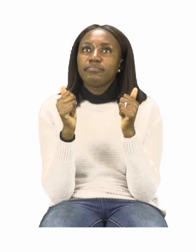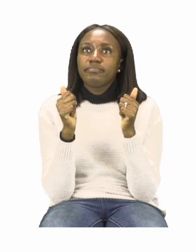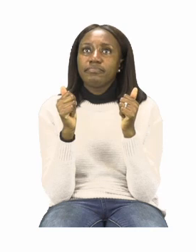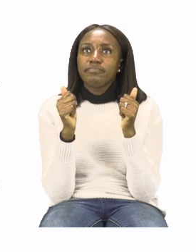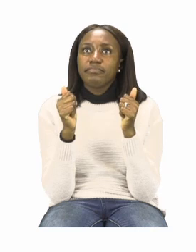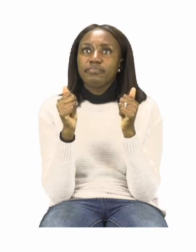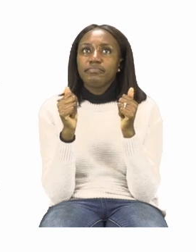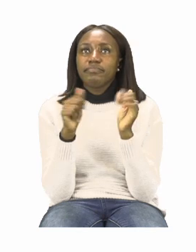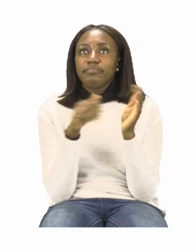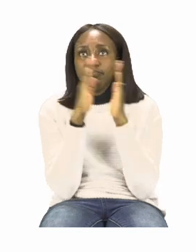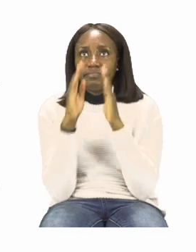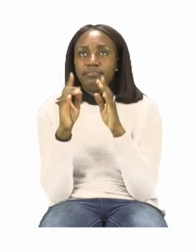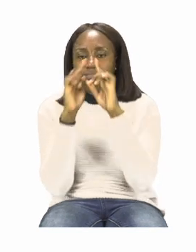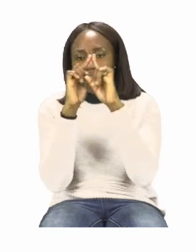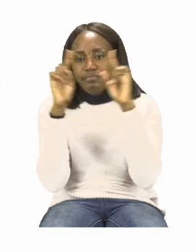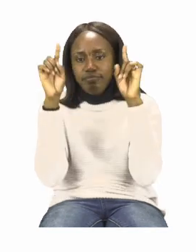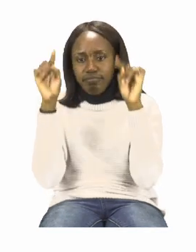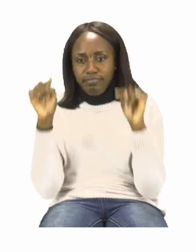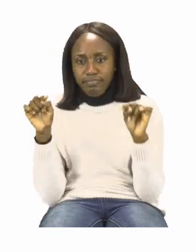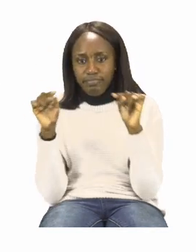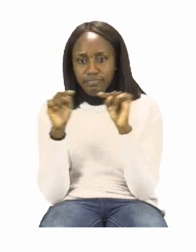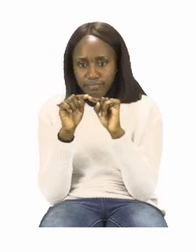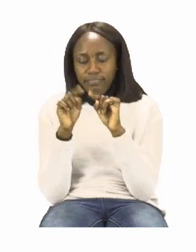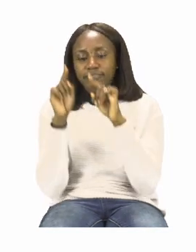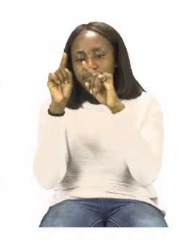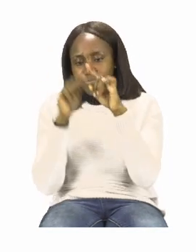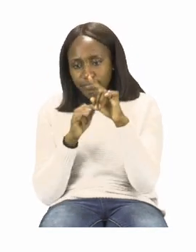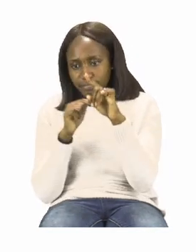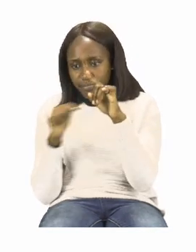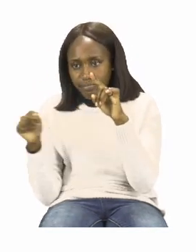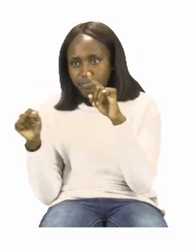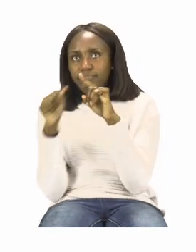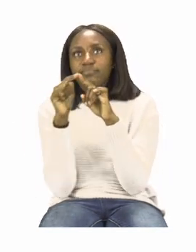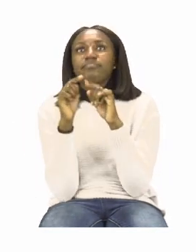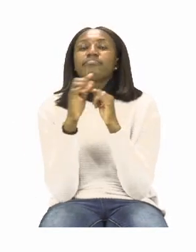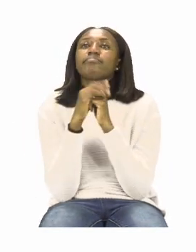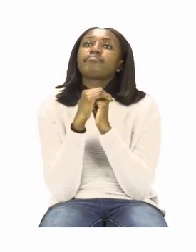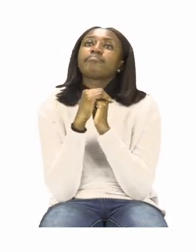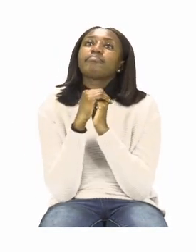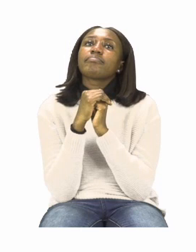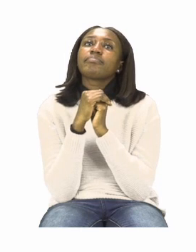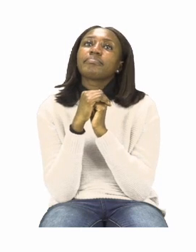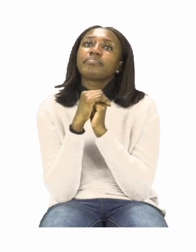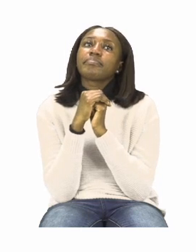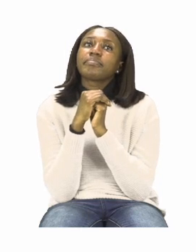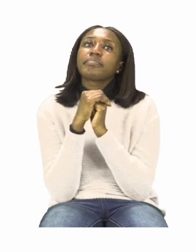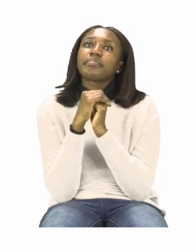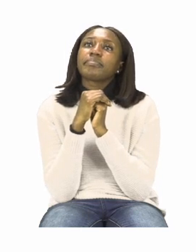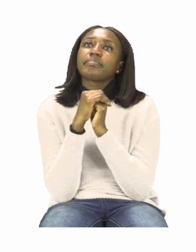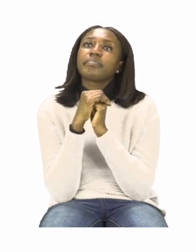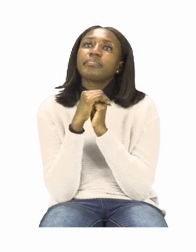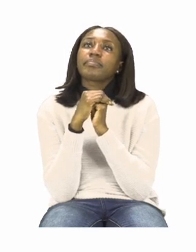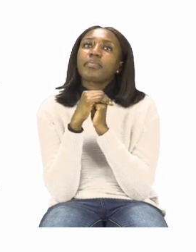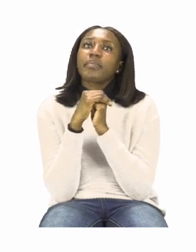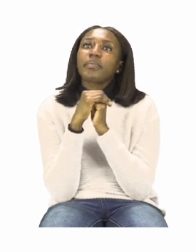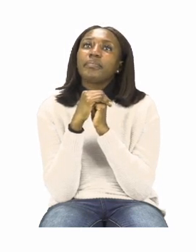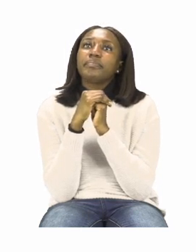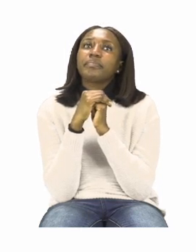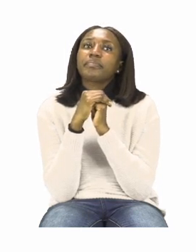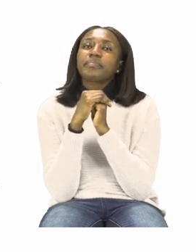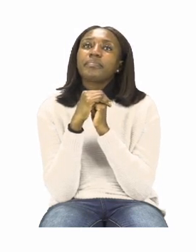And then you draw your triangle. So now you have a square and a